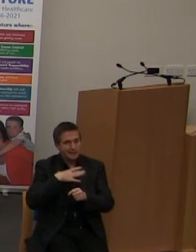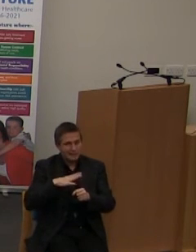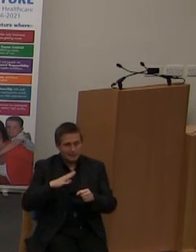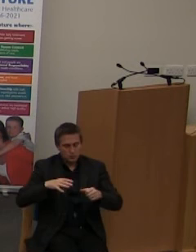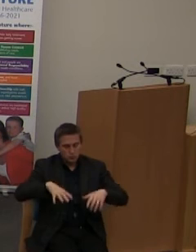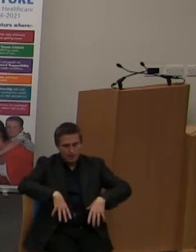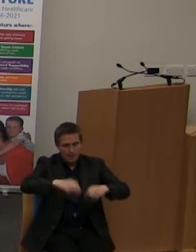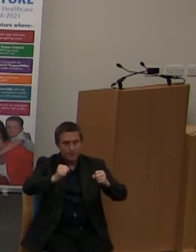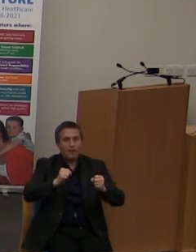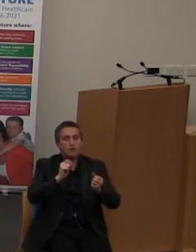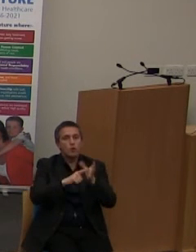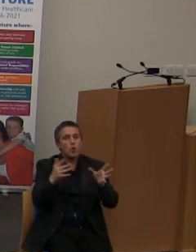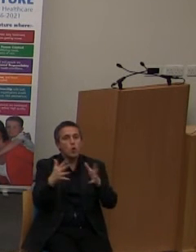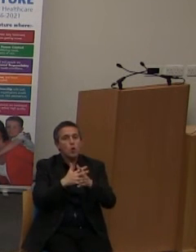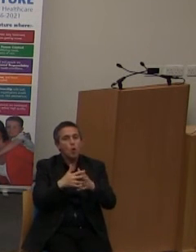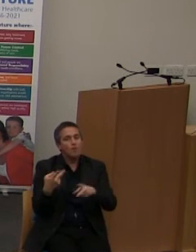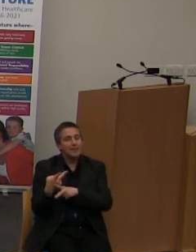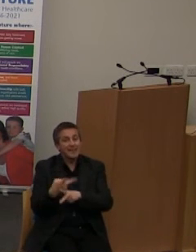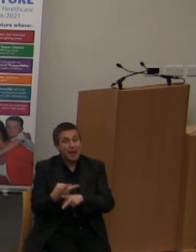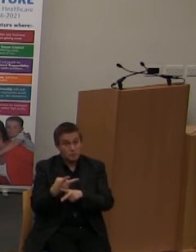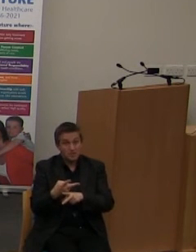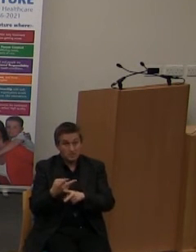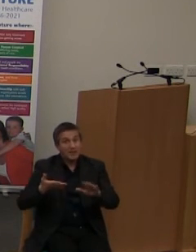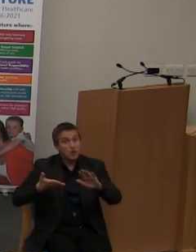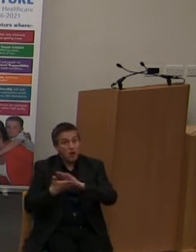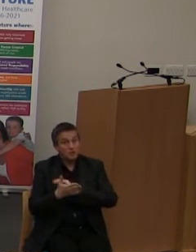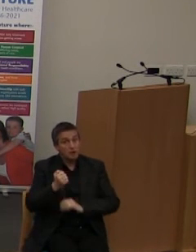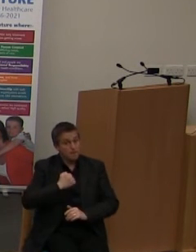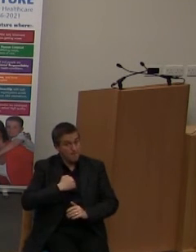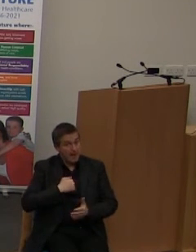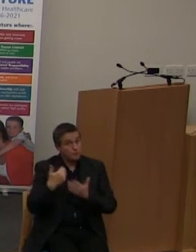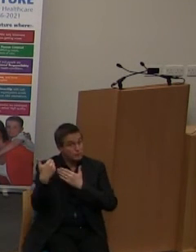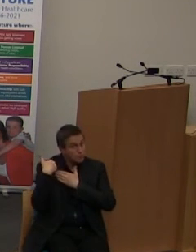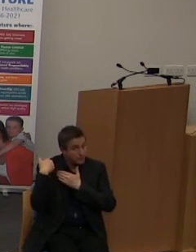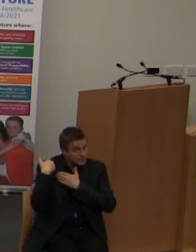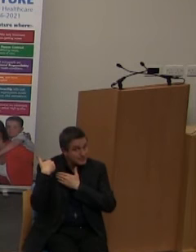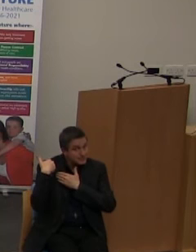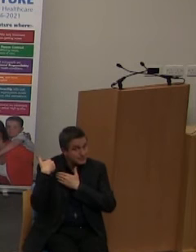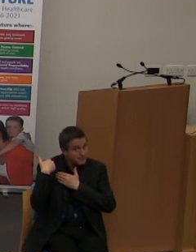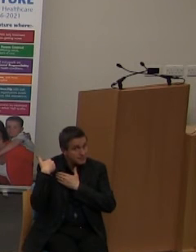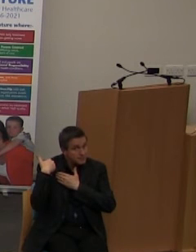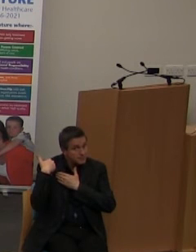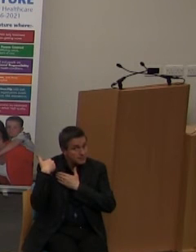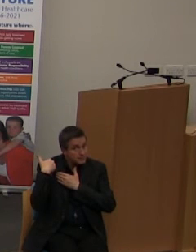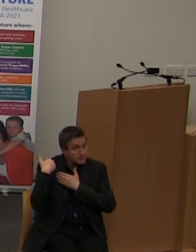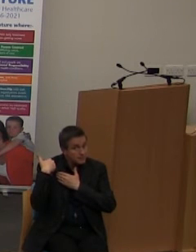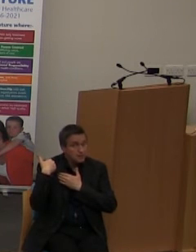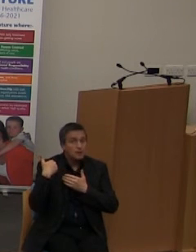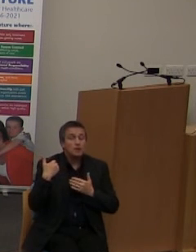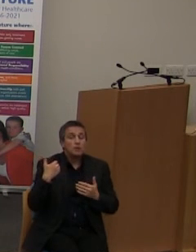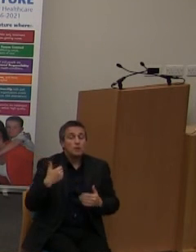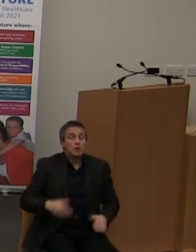legislation, and that falls now in my portfolio too. So there are a range of